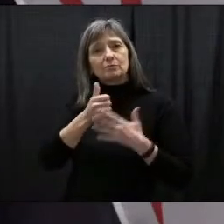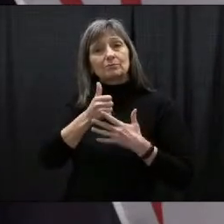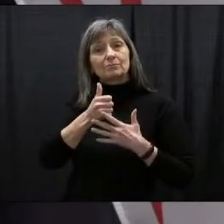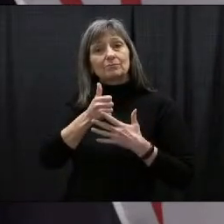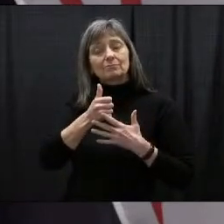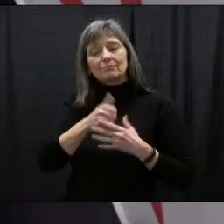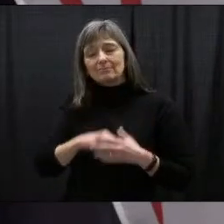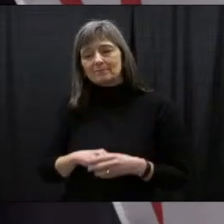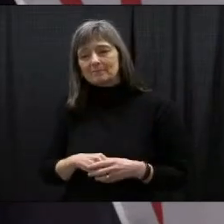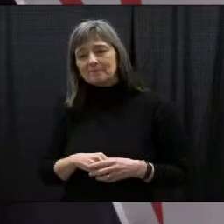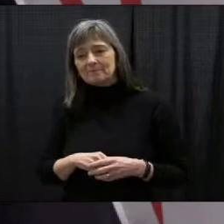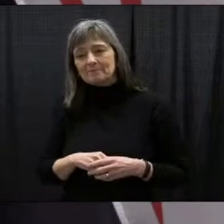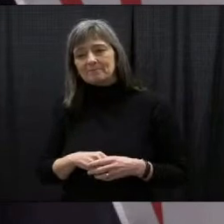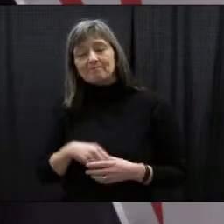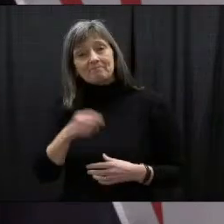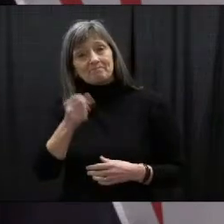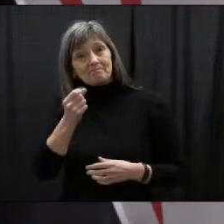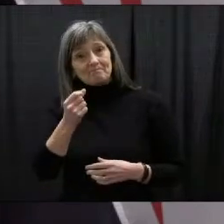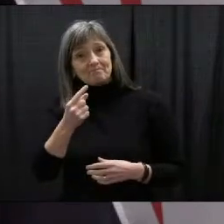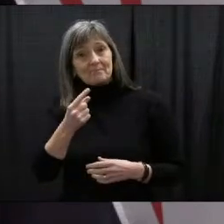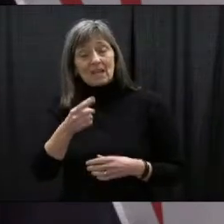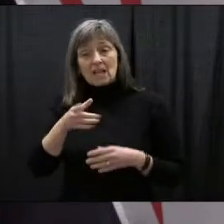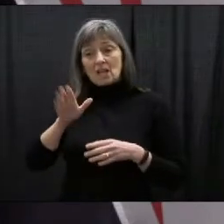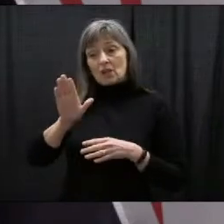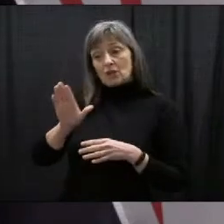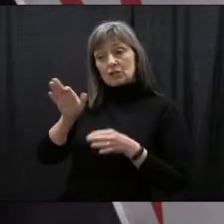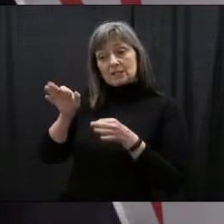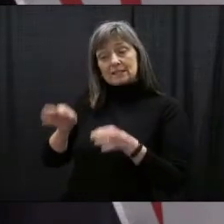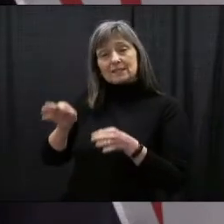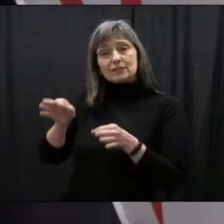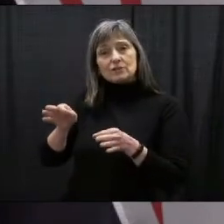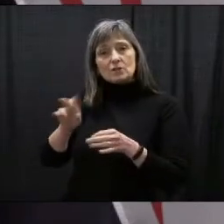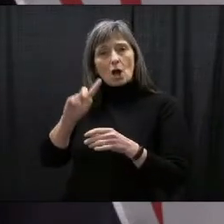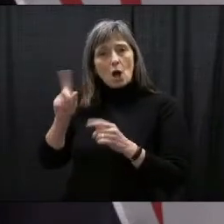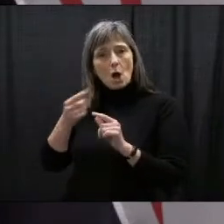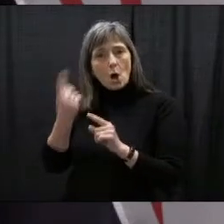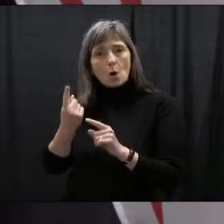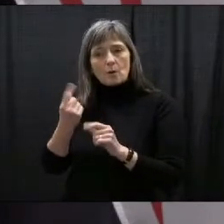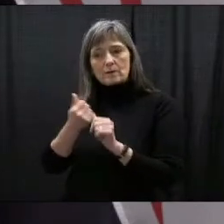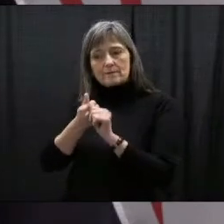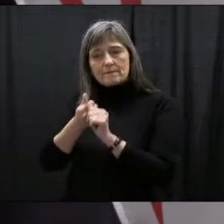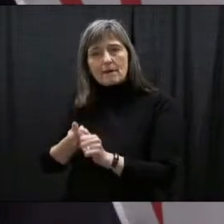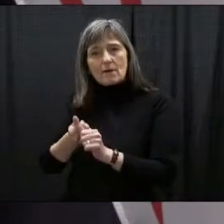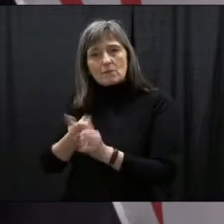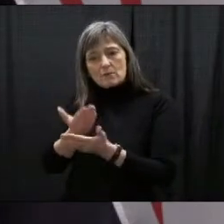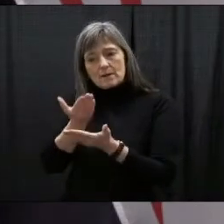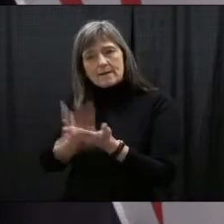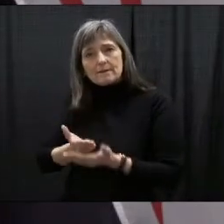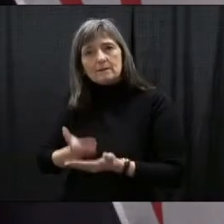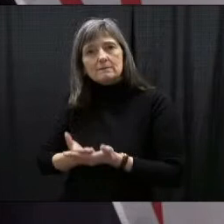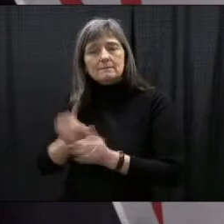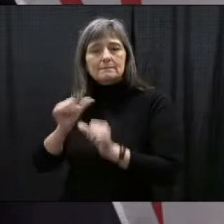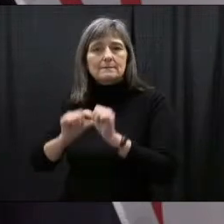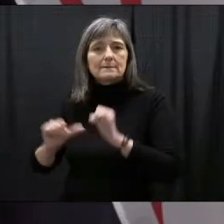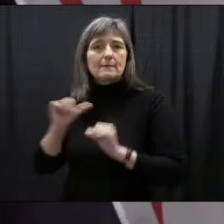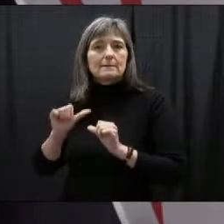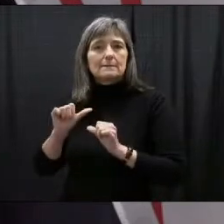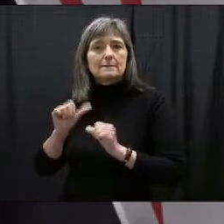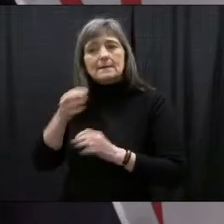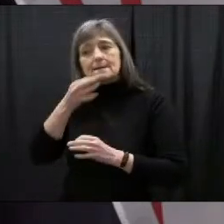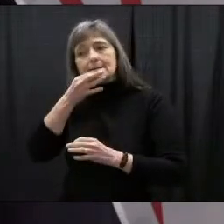that these decisions, as always, are guided by evidence and science. They are based on expert